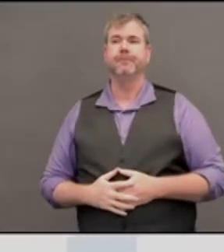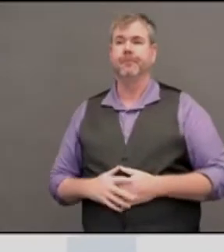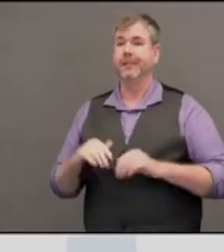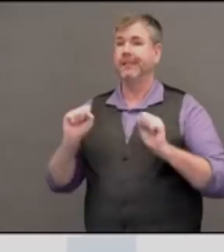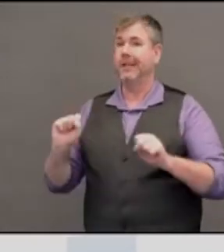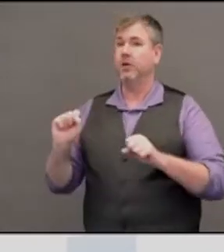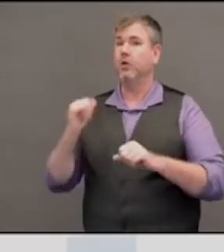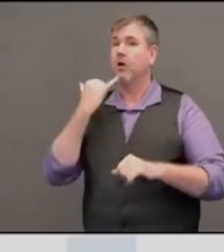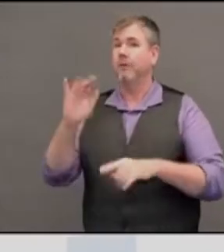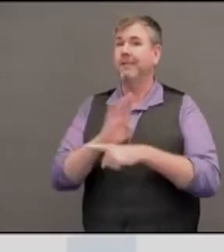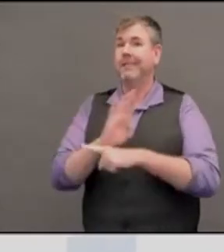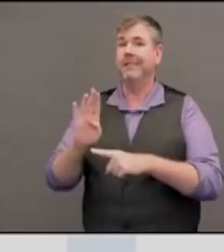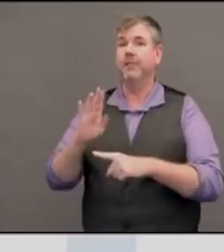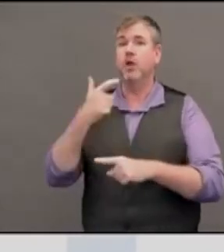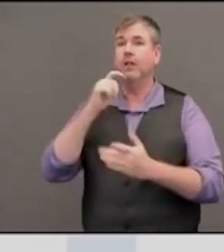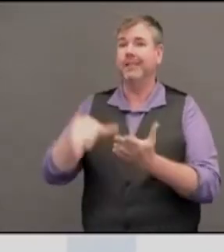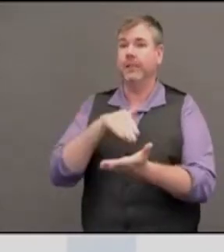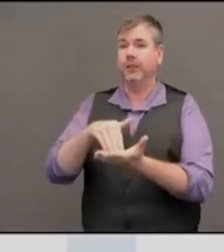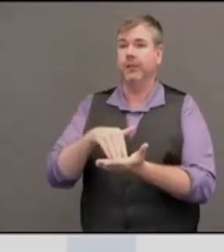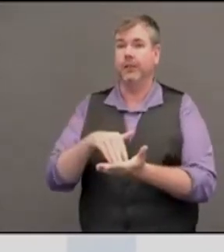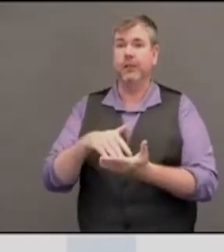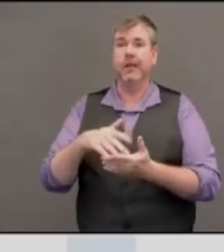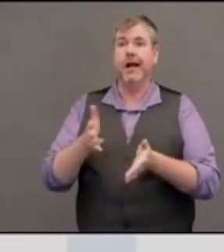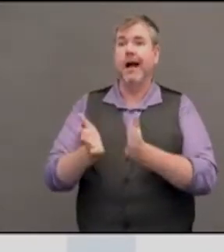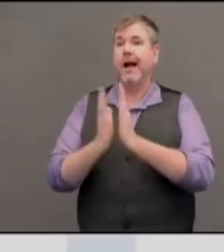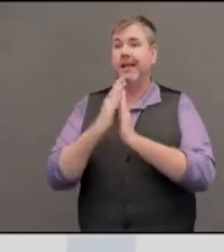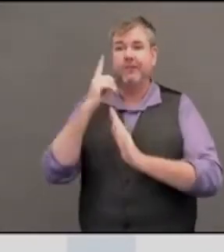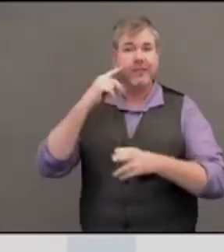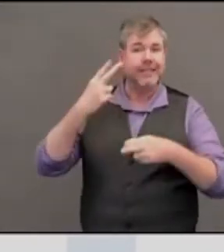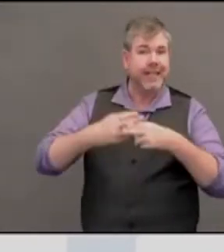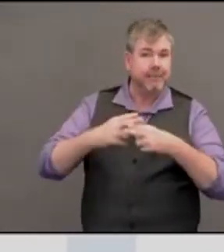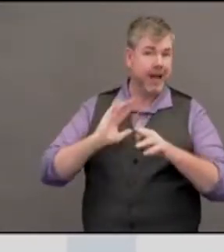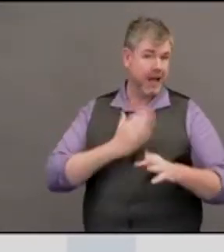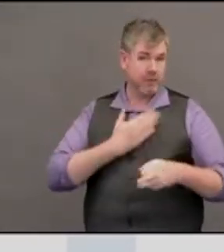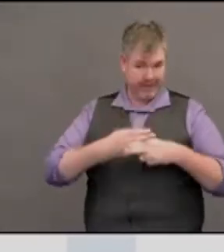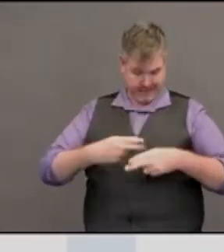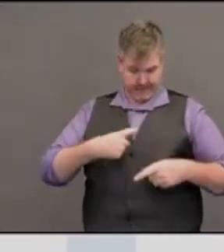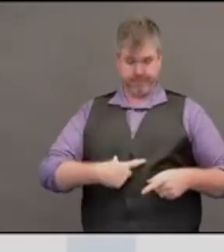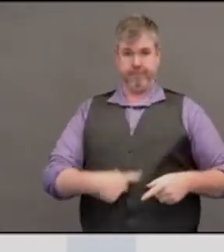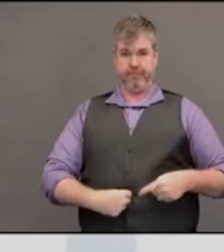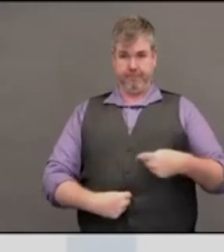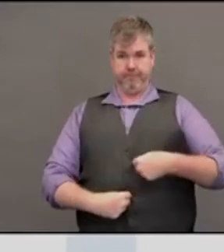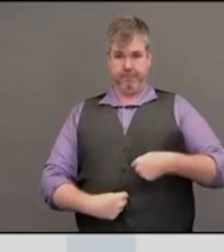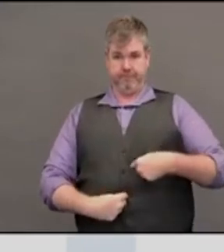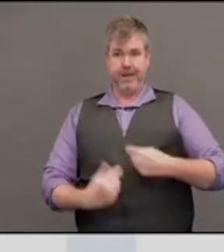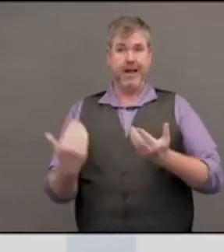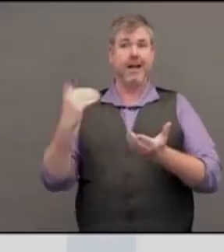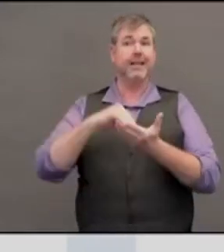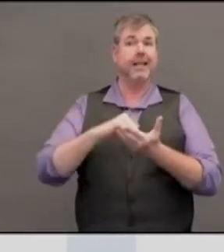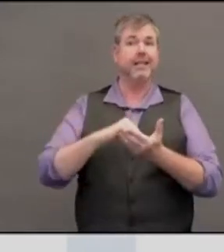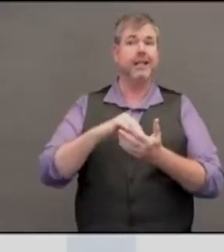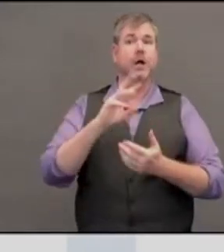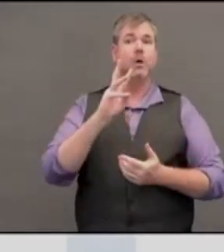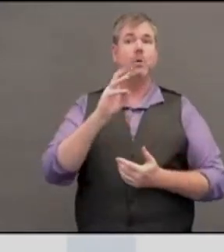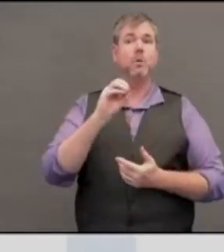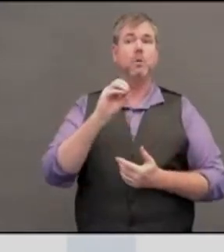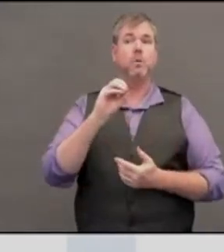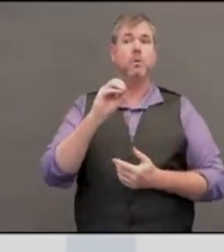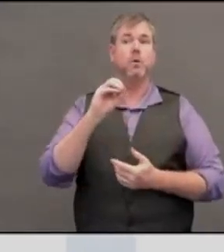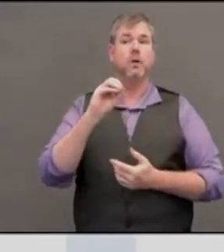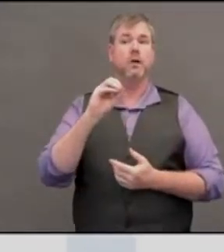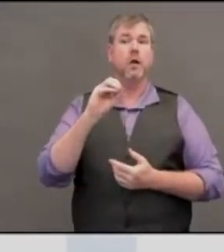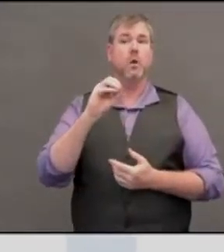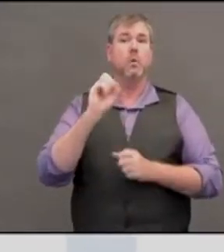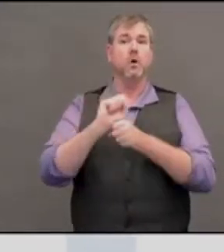be on the badge, our name, the name of the employer. It's Working Partnerships USA. And with that business call center, they can just verify